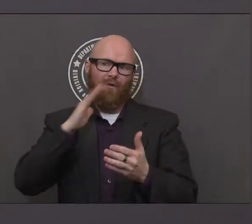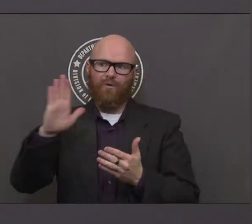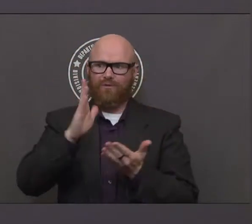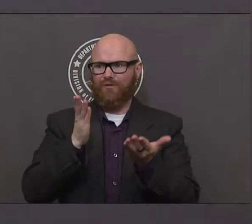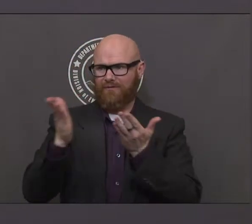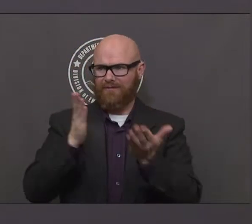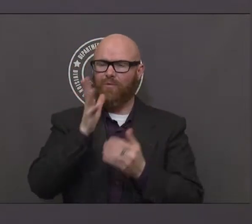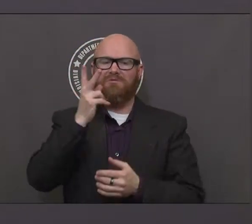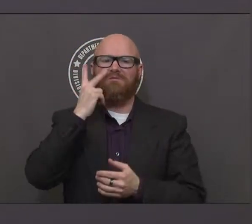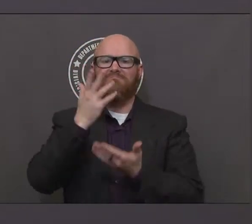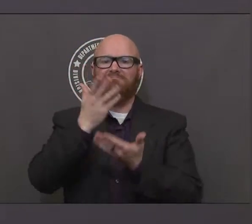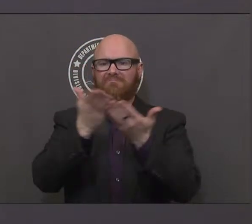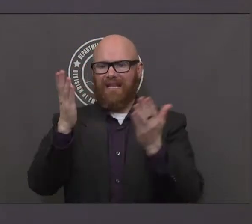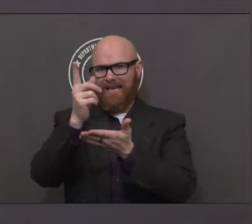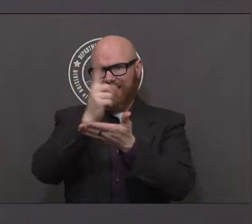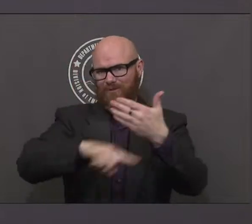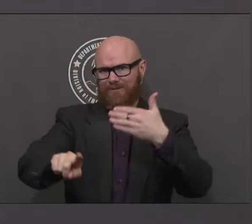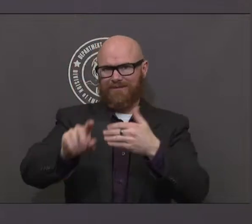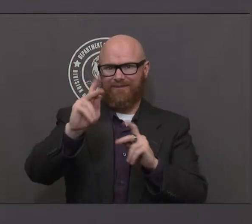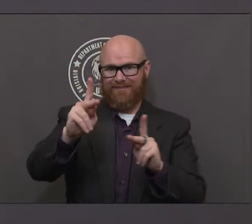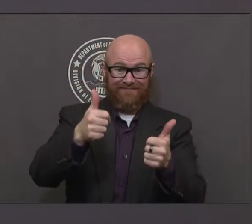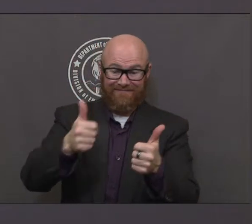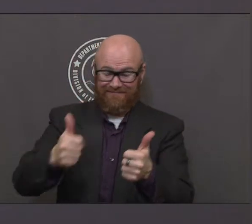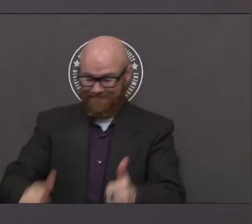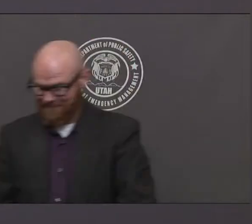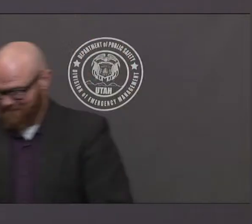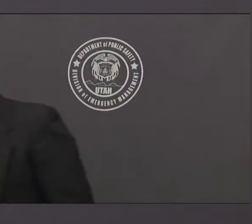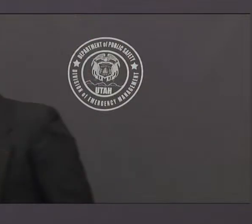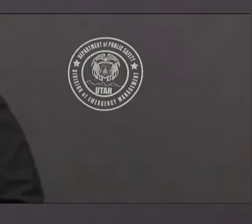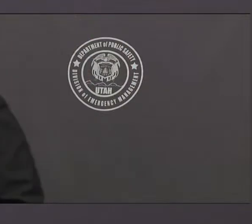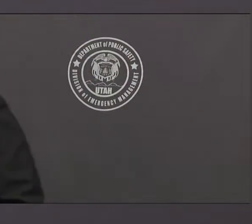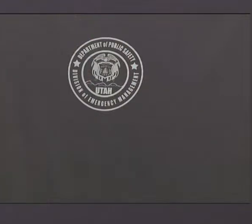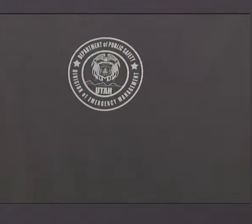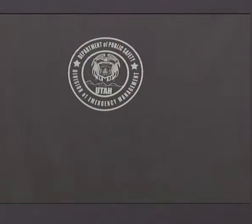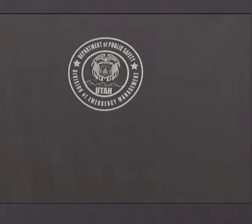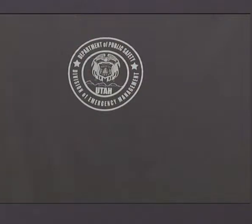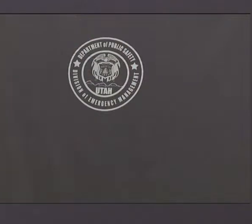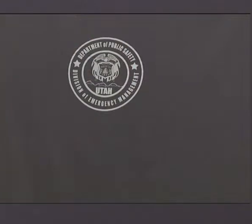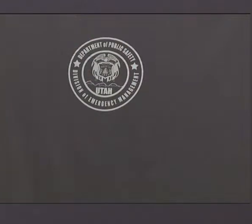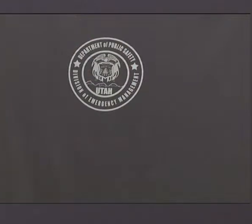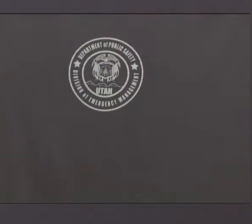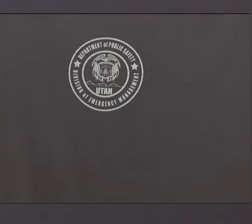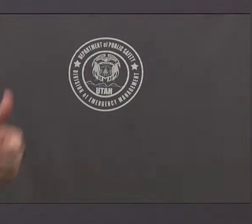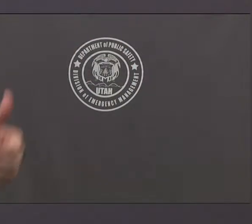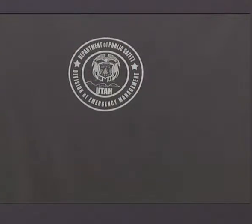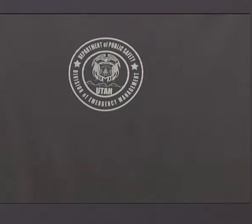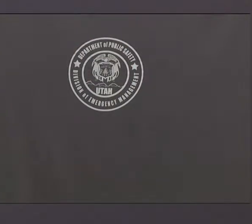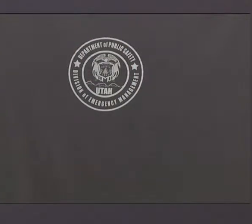talk to you next week.